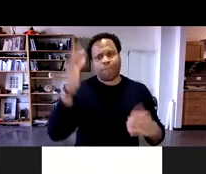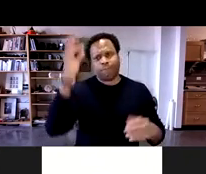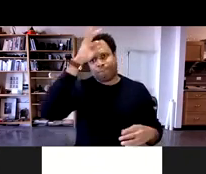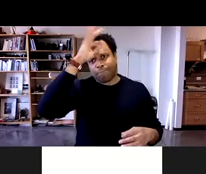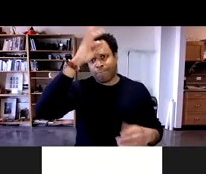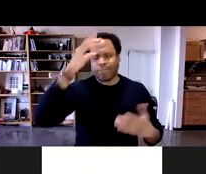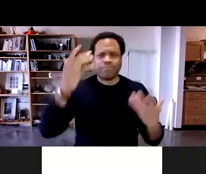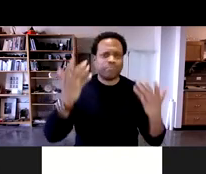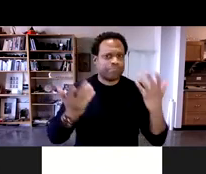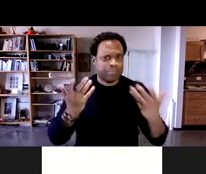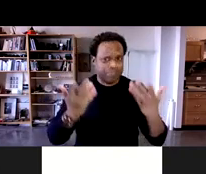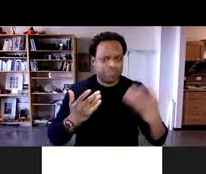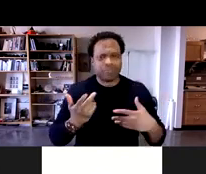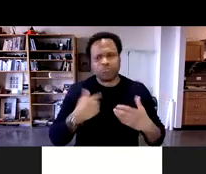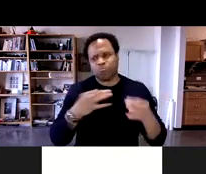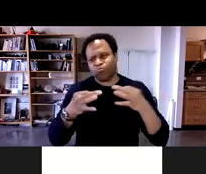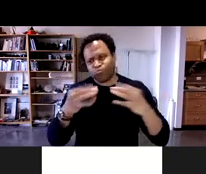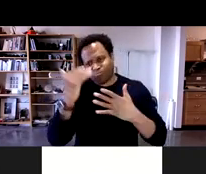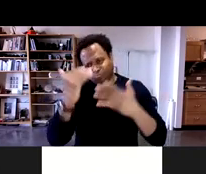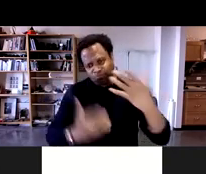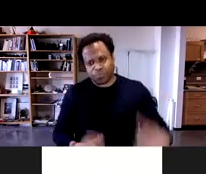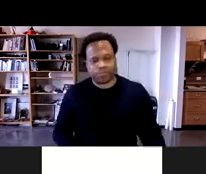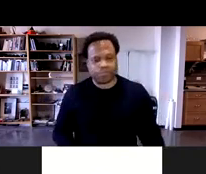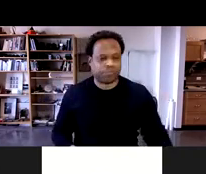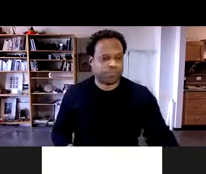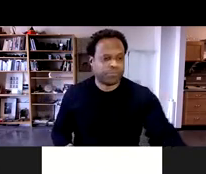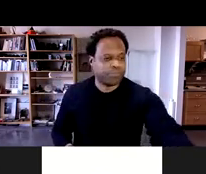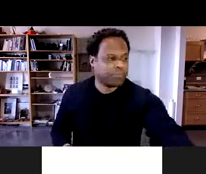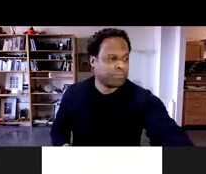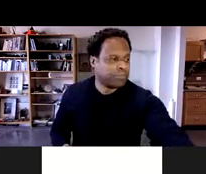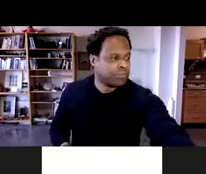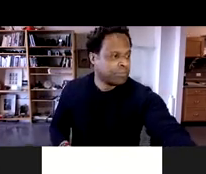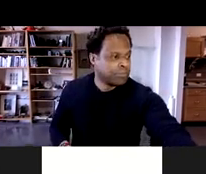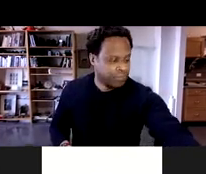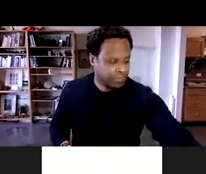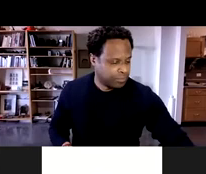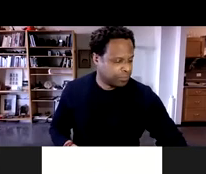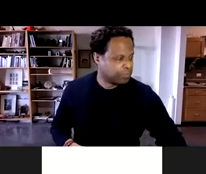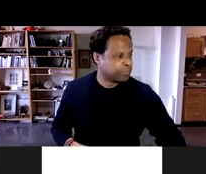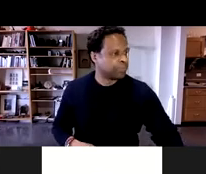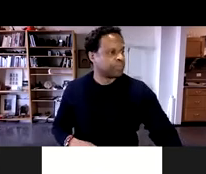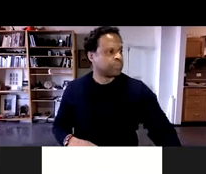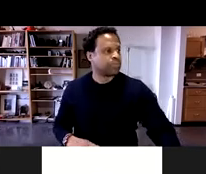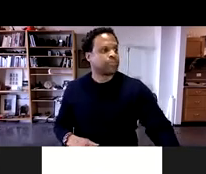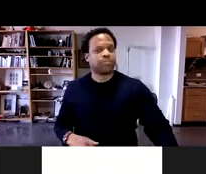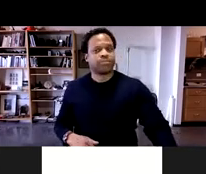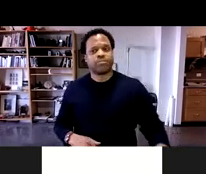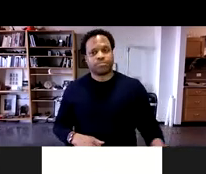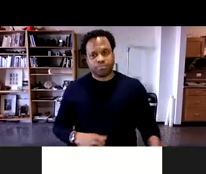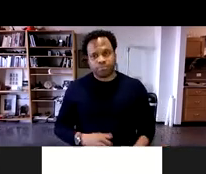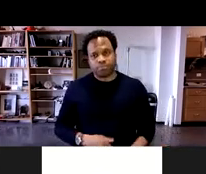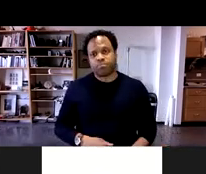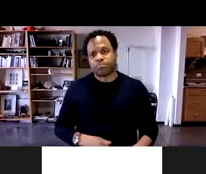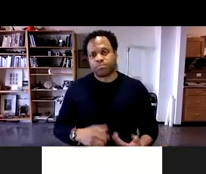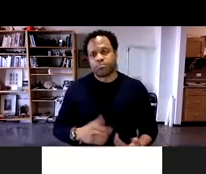Some deaf, hard of hearing, are familiar, or some people are familiar with the deaf and hard of hearing community and some are not. They're actually